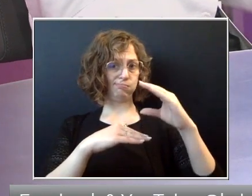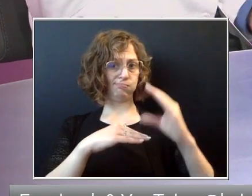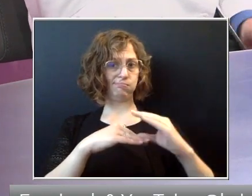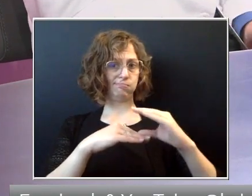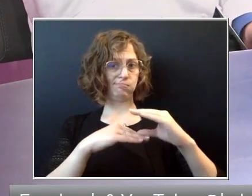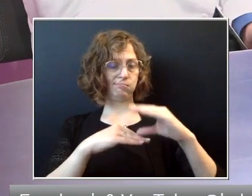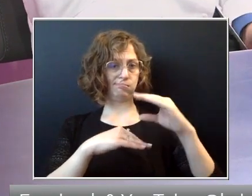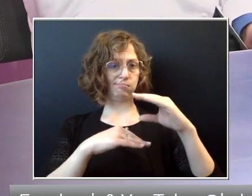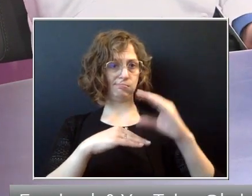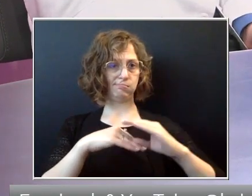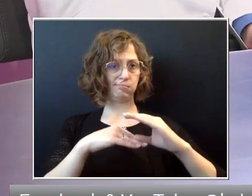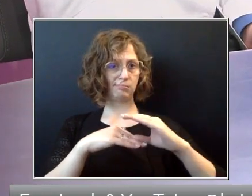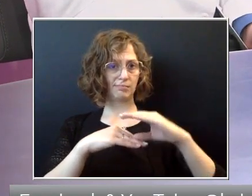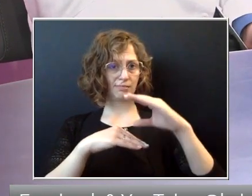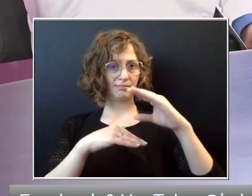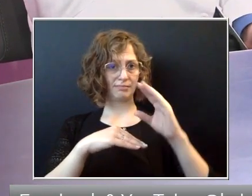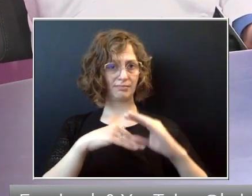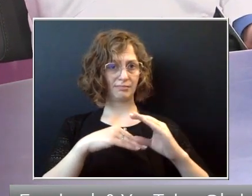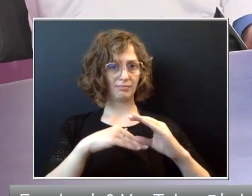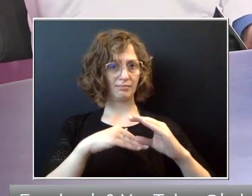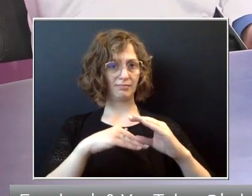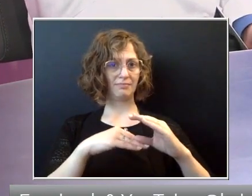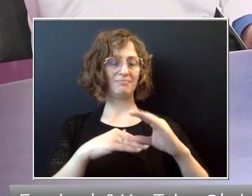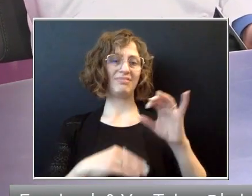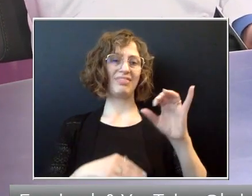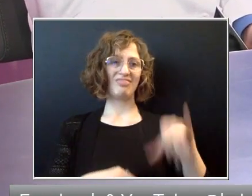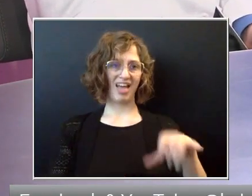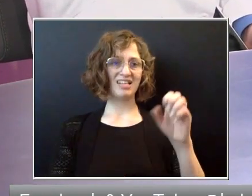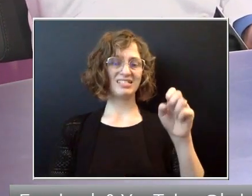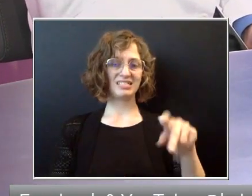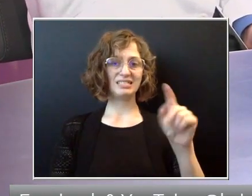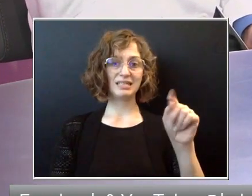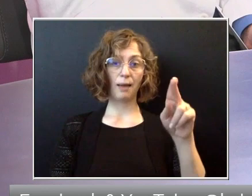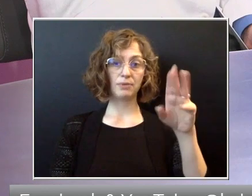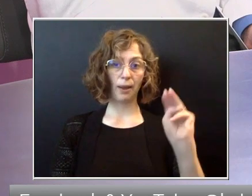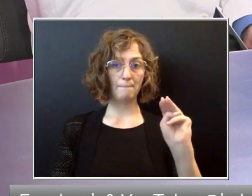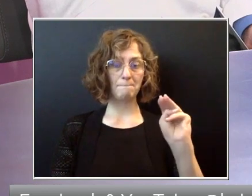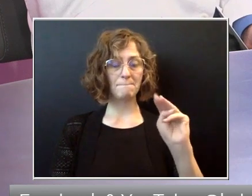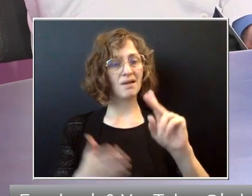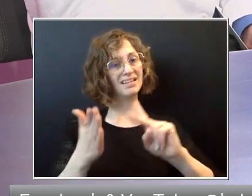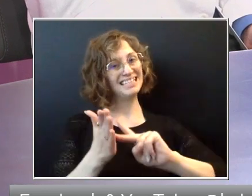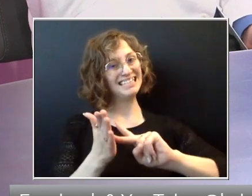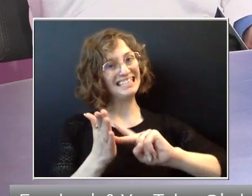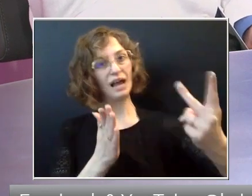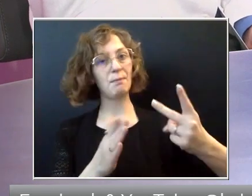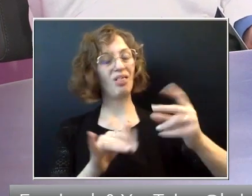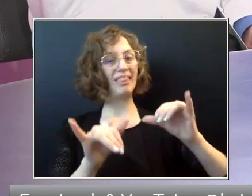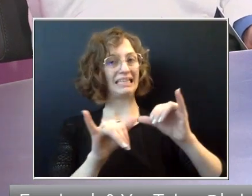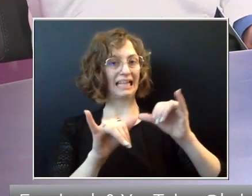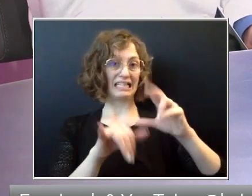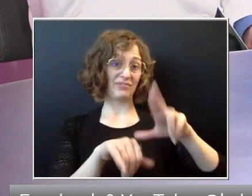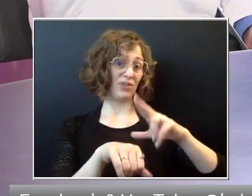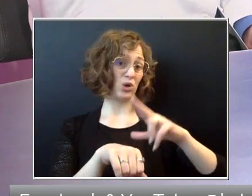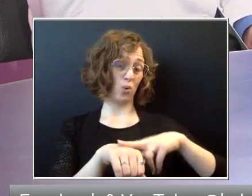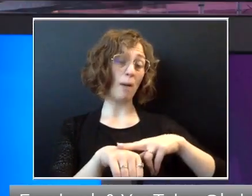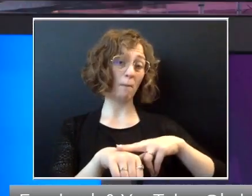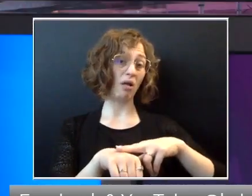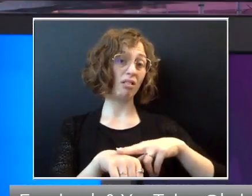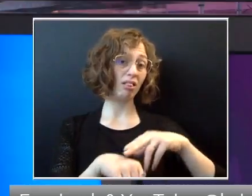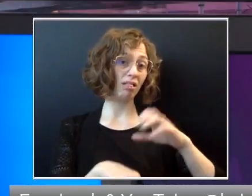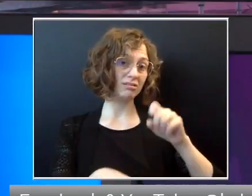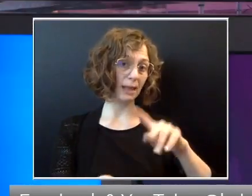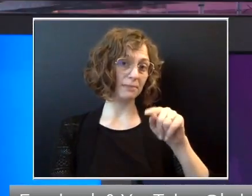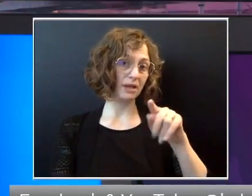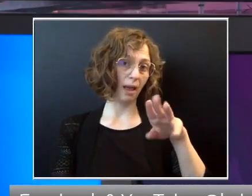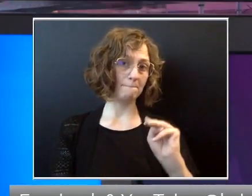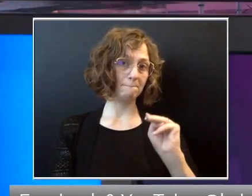unfortunately, this septum is twice the size of a normal septum, basically. So Marque Ann received an